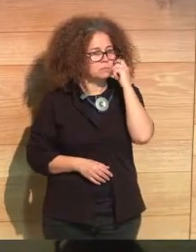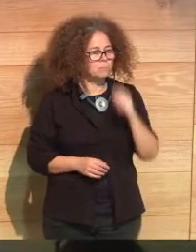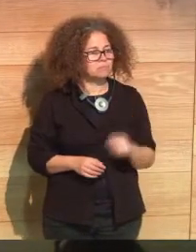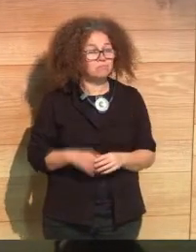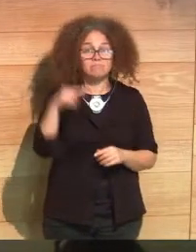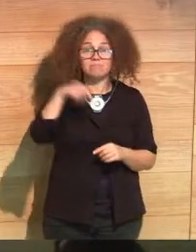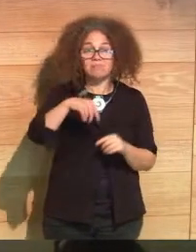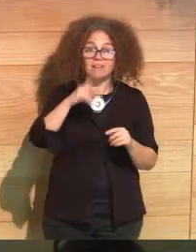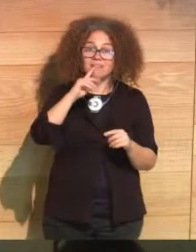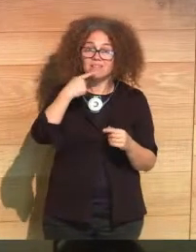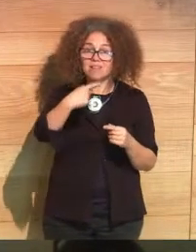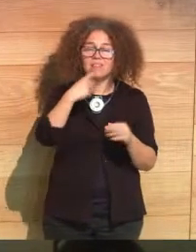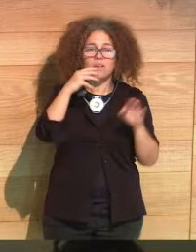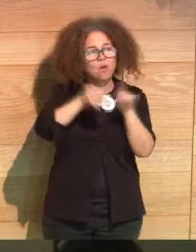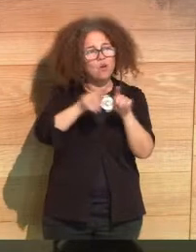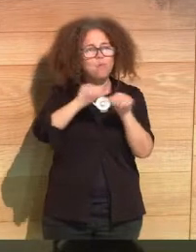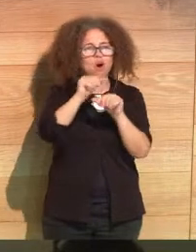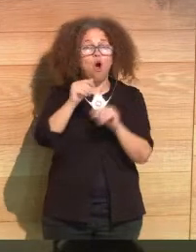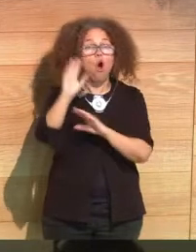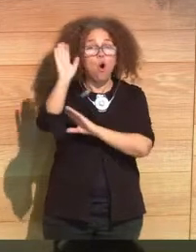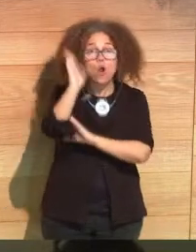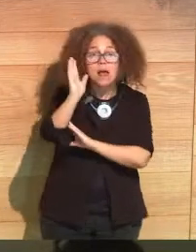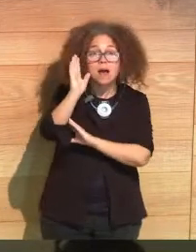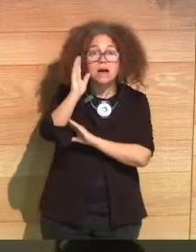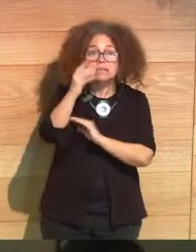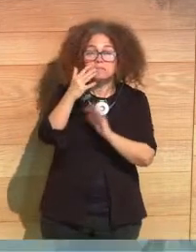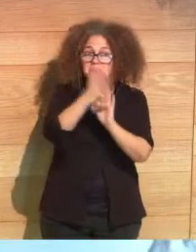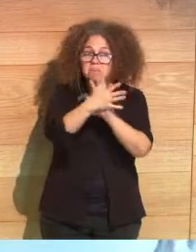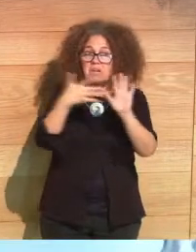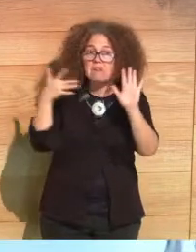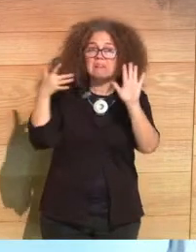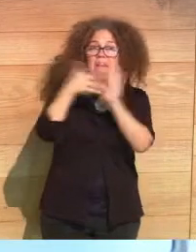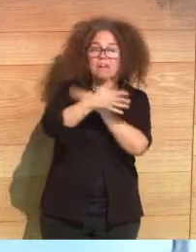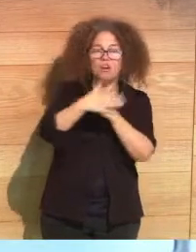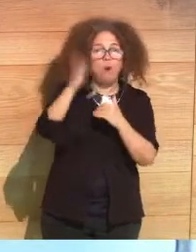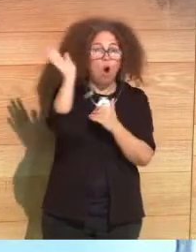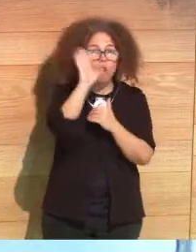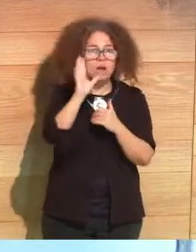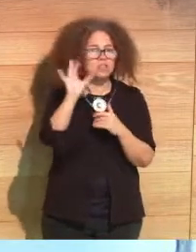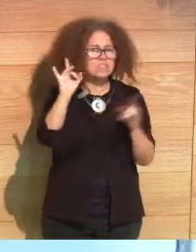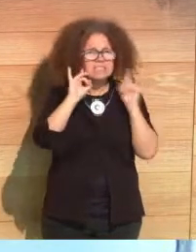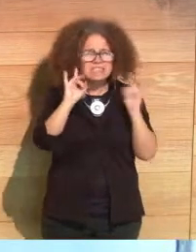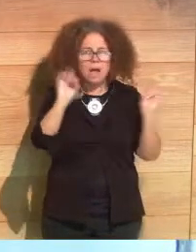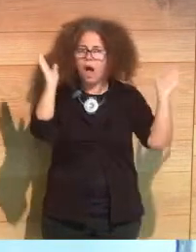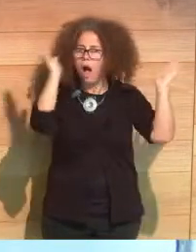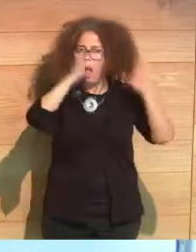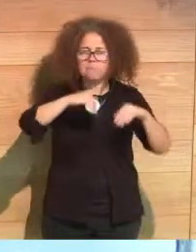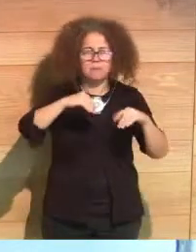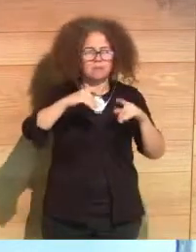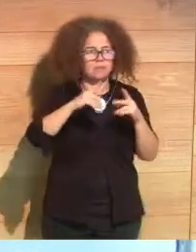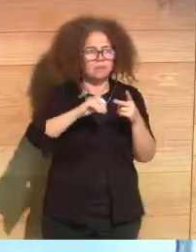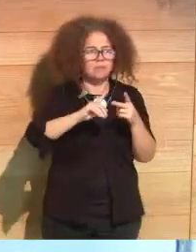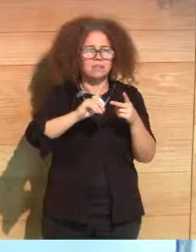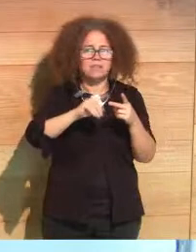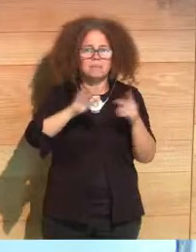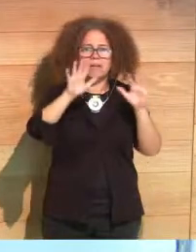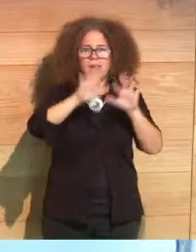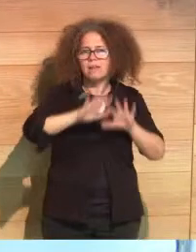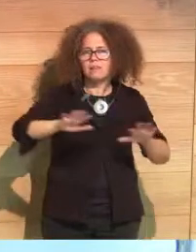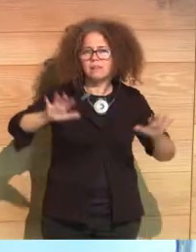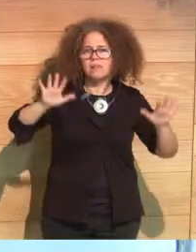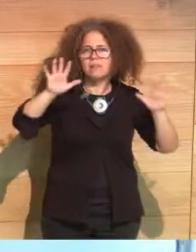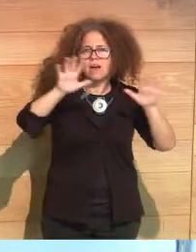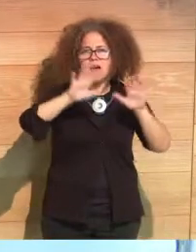and it's silent and rather slow. So it's also to put the audience in a